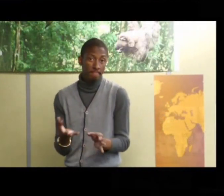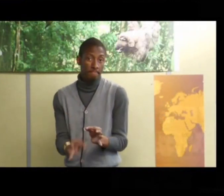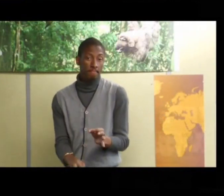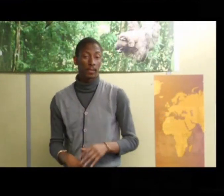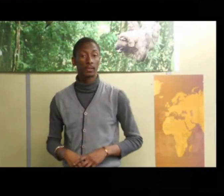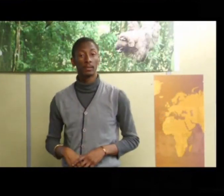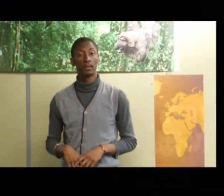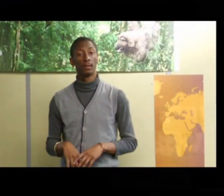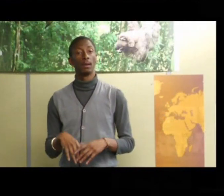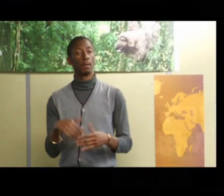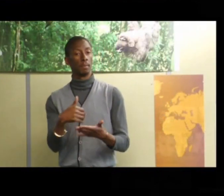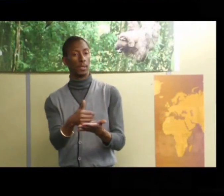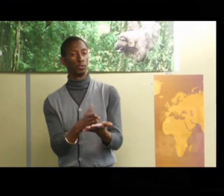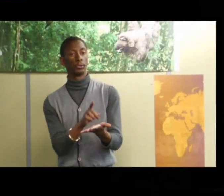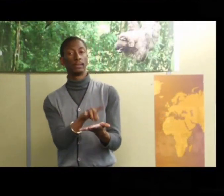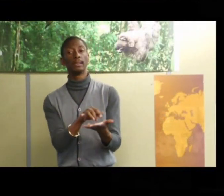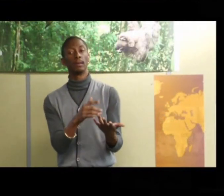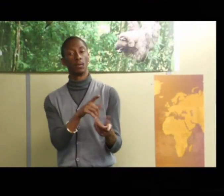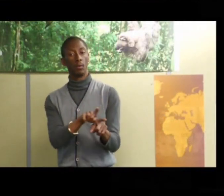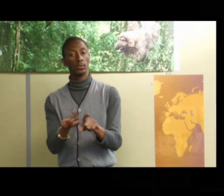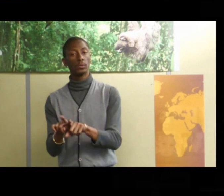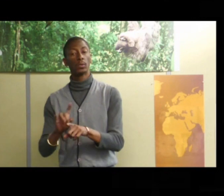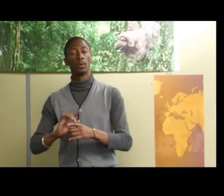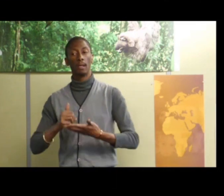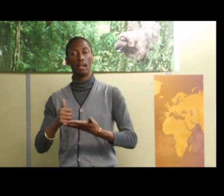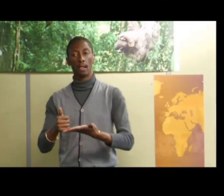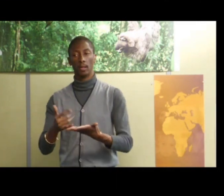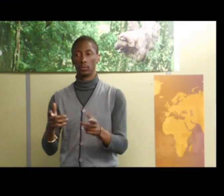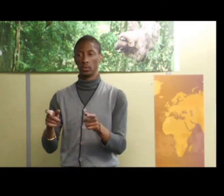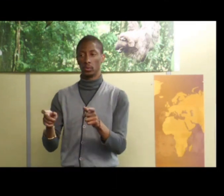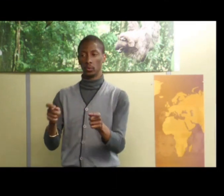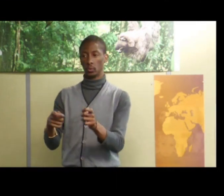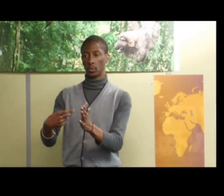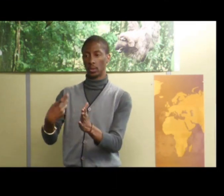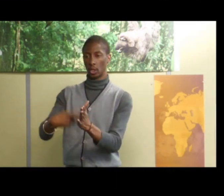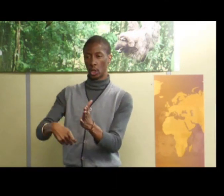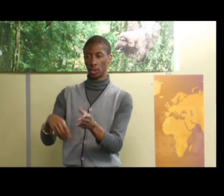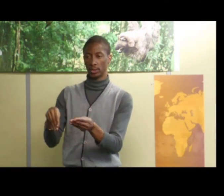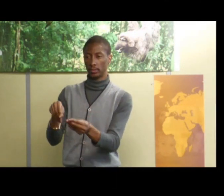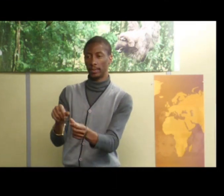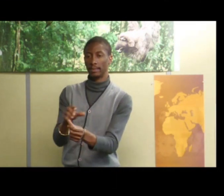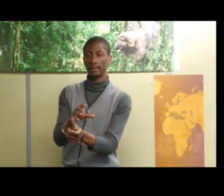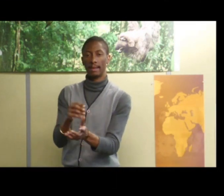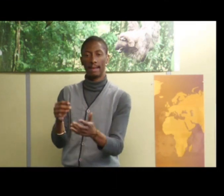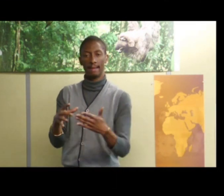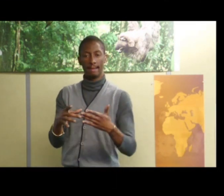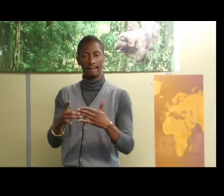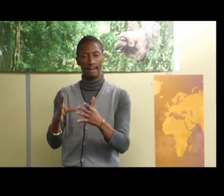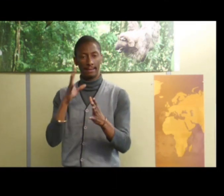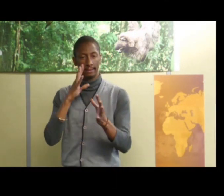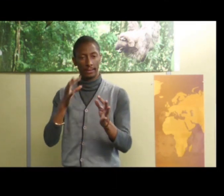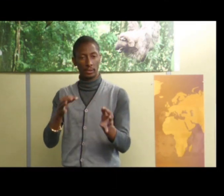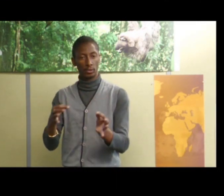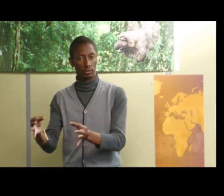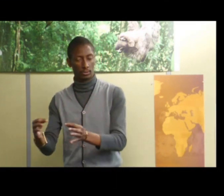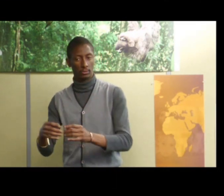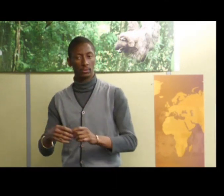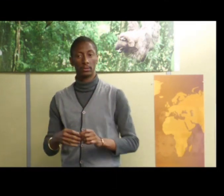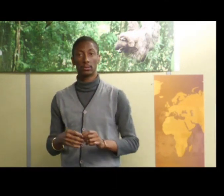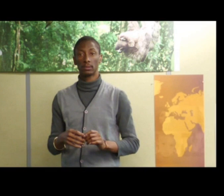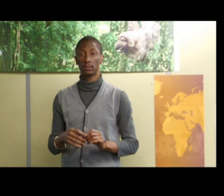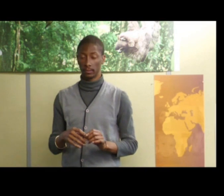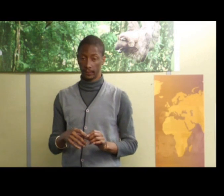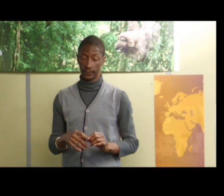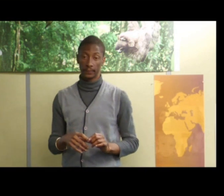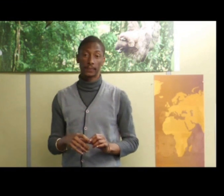The budget also helps control the costs and helps guide decision making through the process,